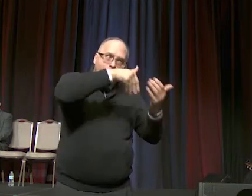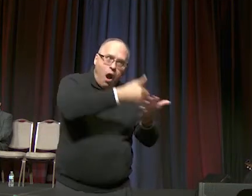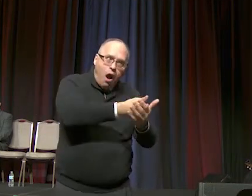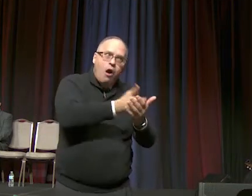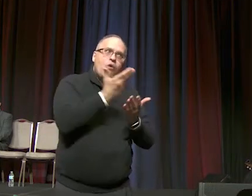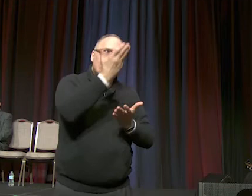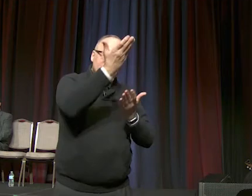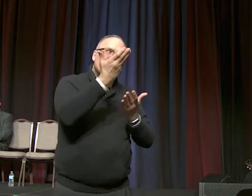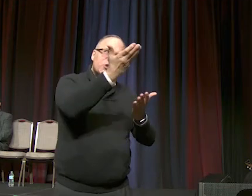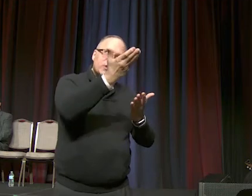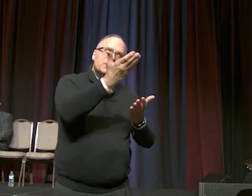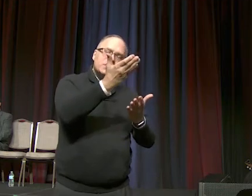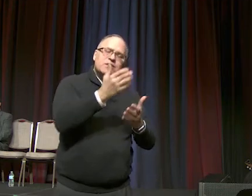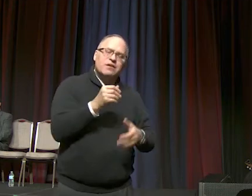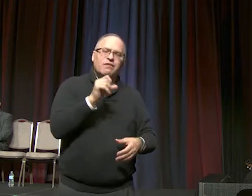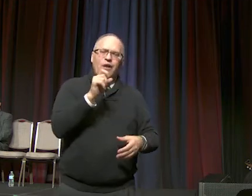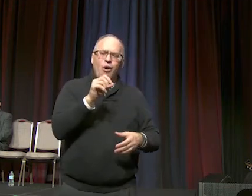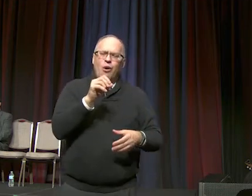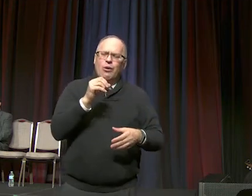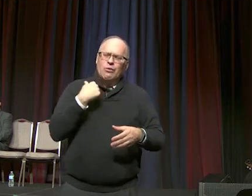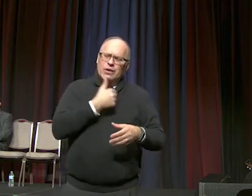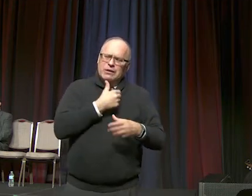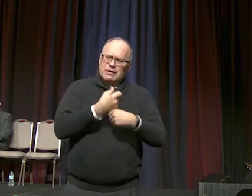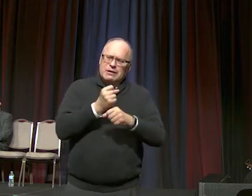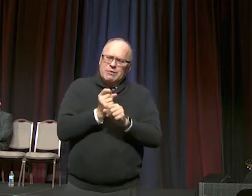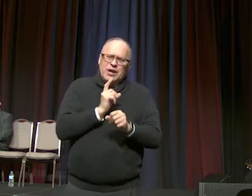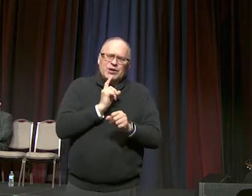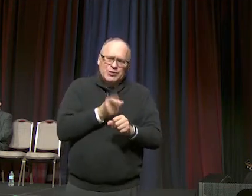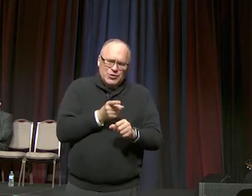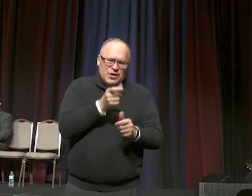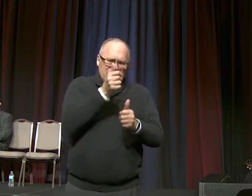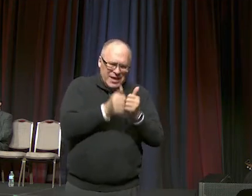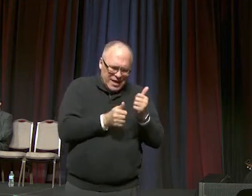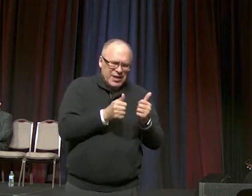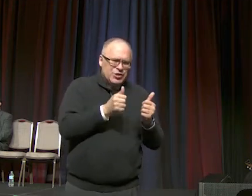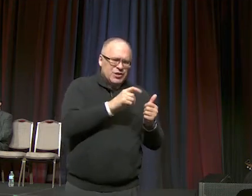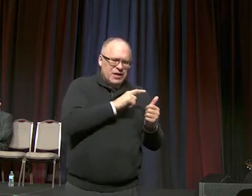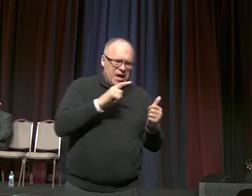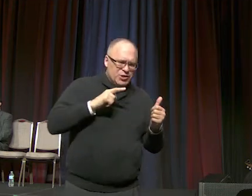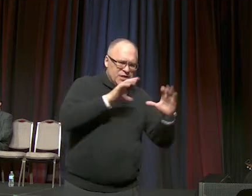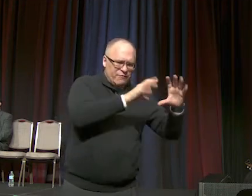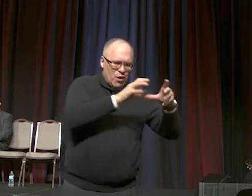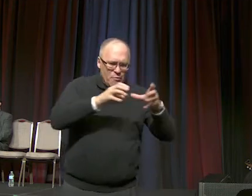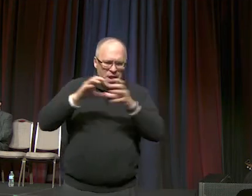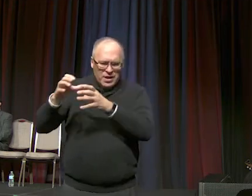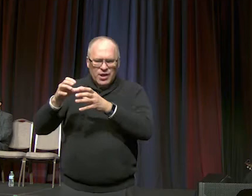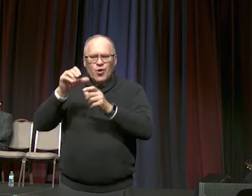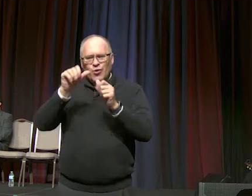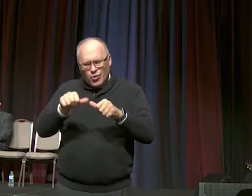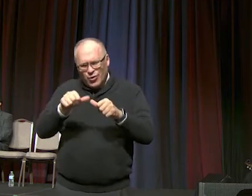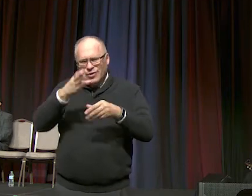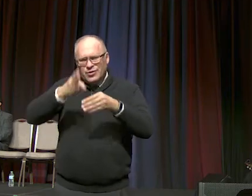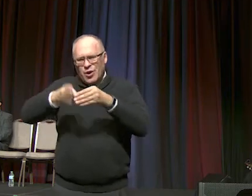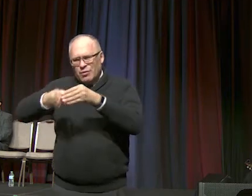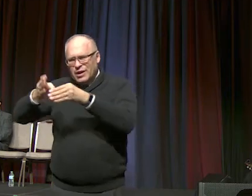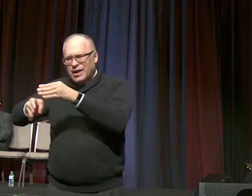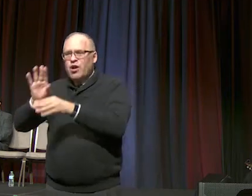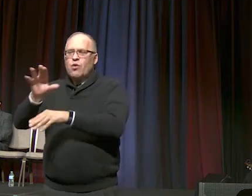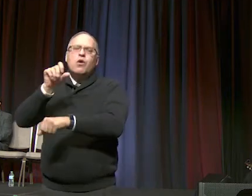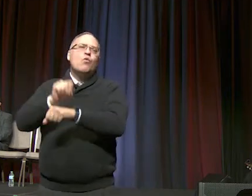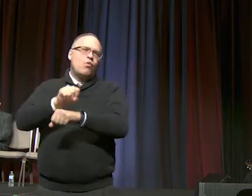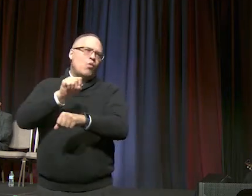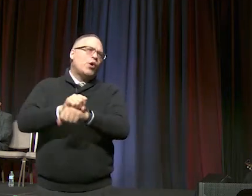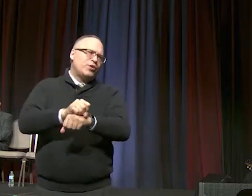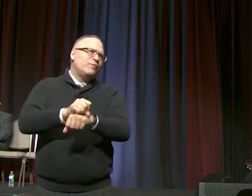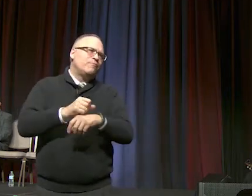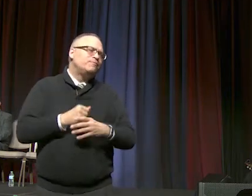them. And so we wanted to make sure legislative committees were able to complete their work.